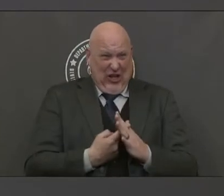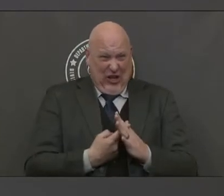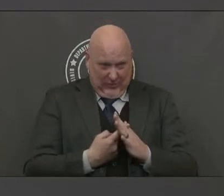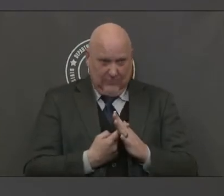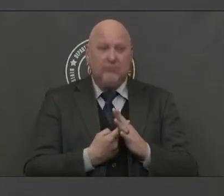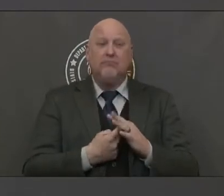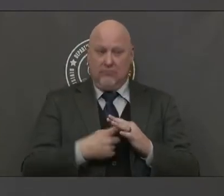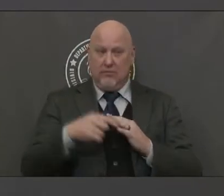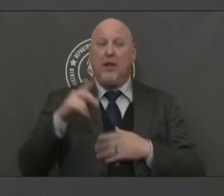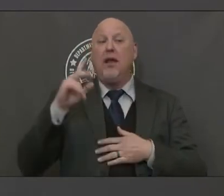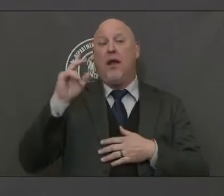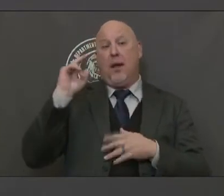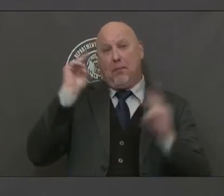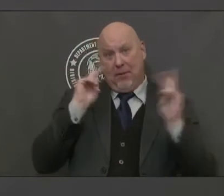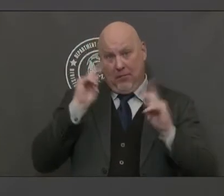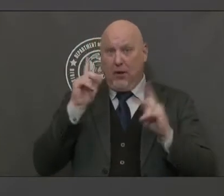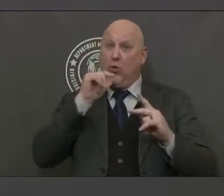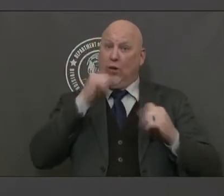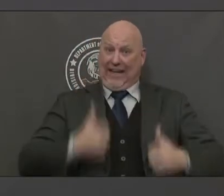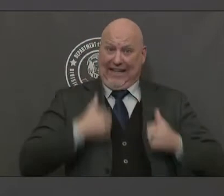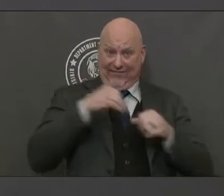ages 16 and up